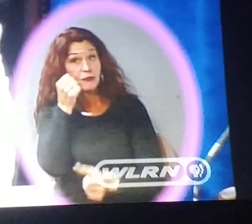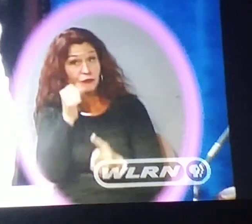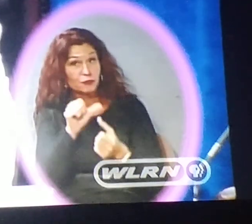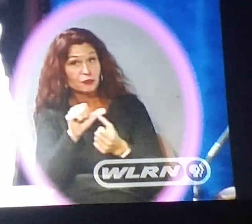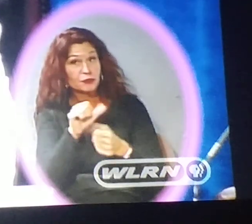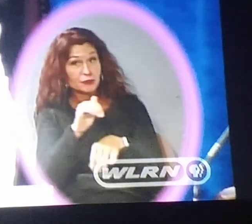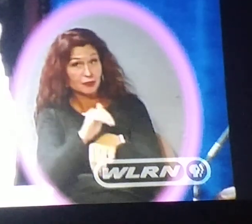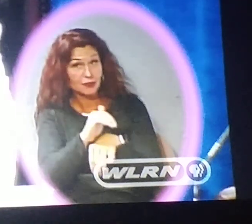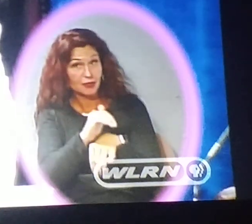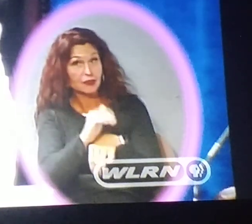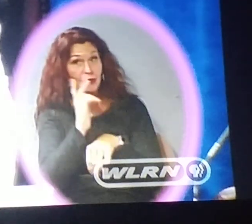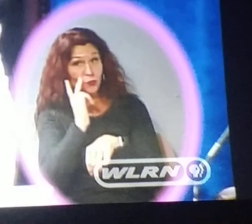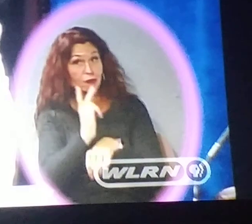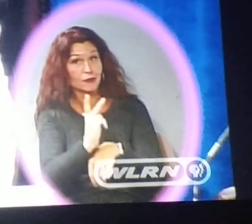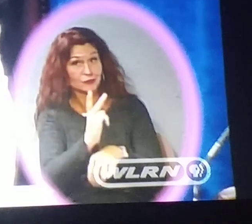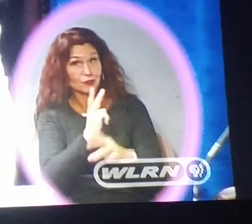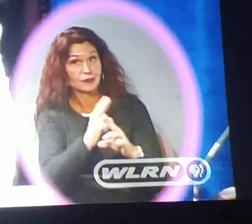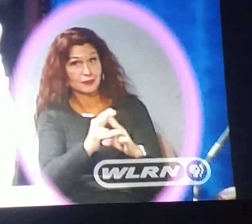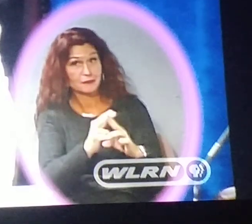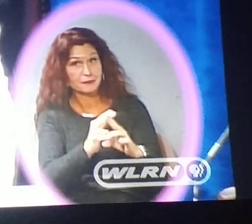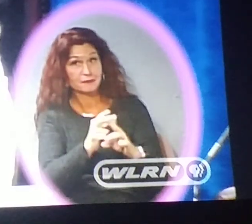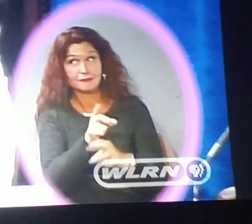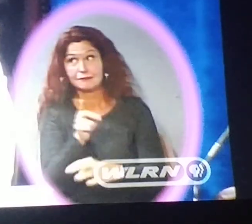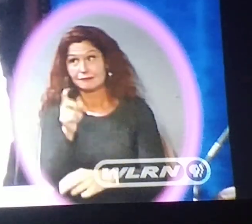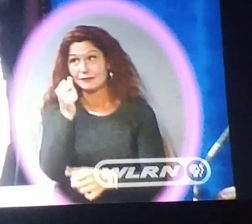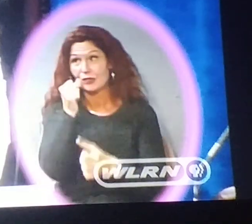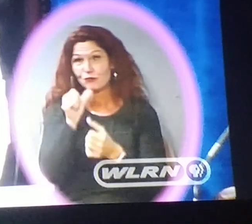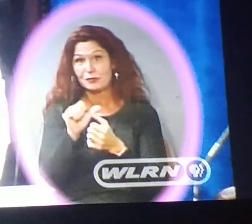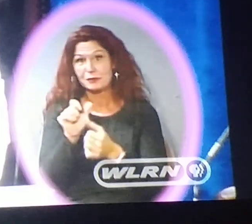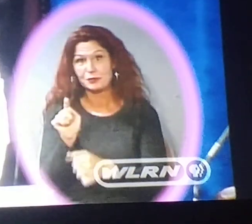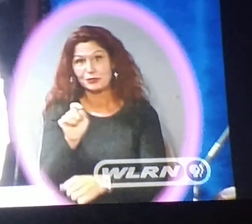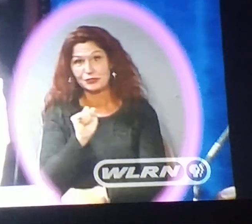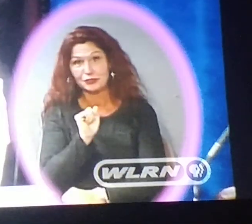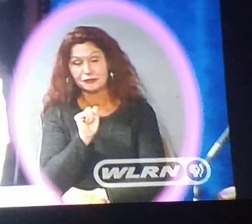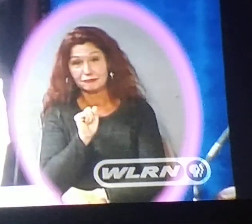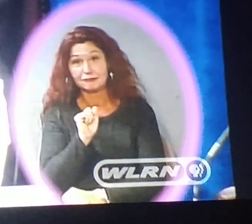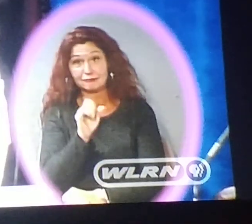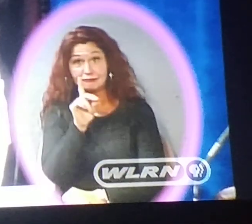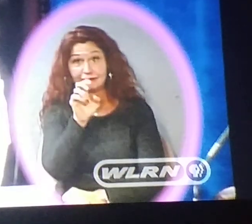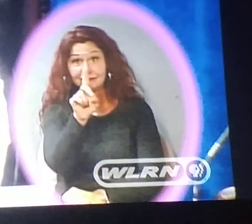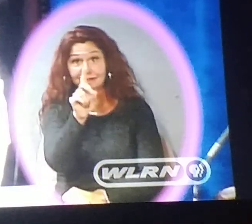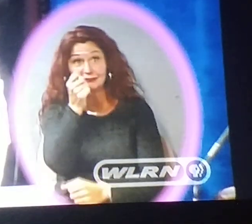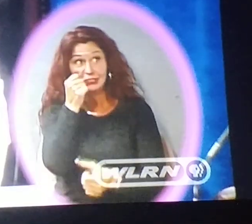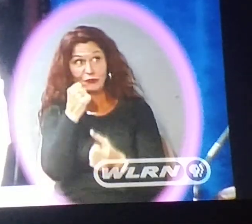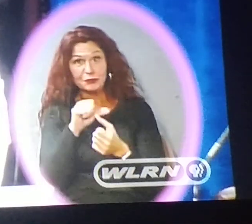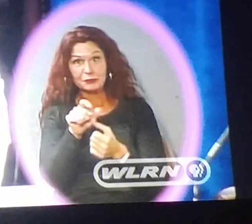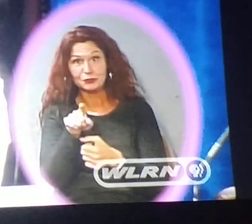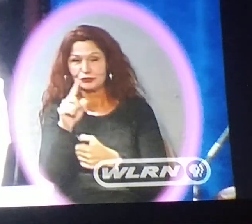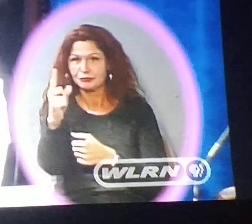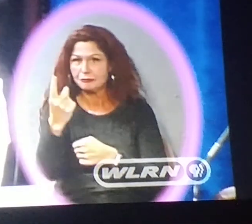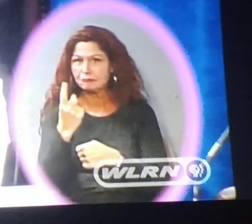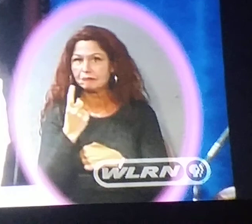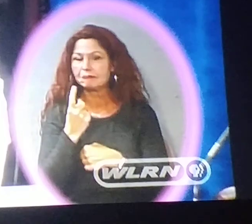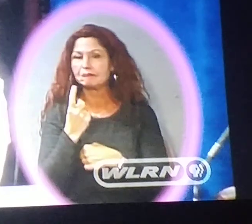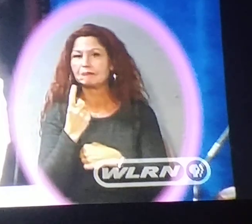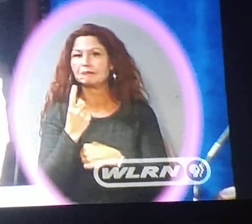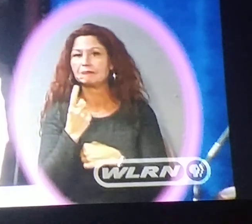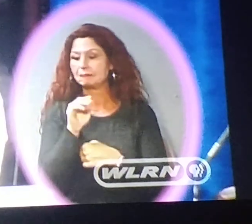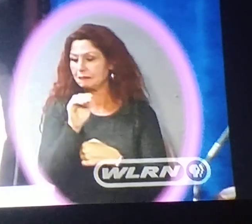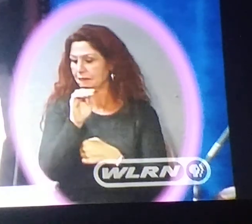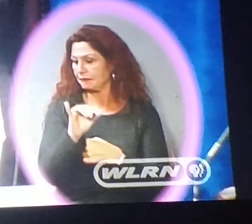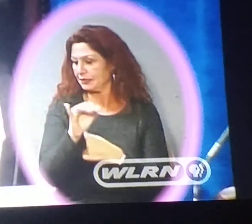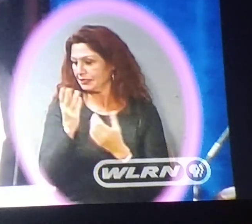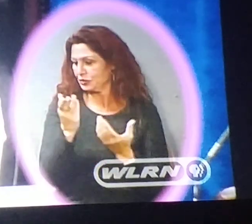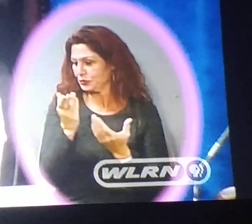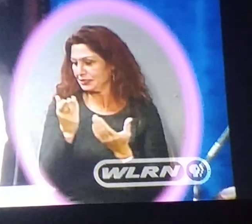name, I remembered the girl who we know so bright that comes to speak to us, who in May was here asking